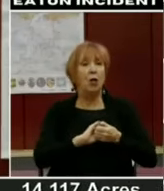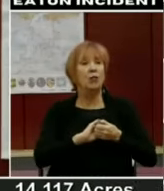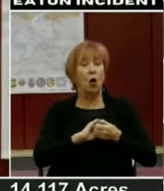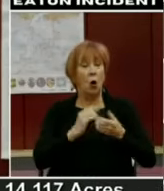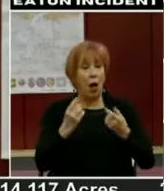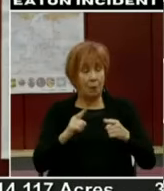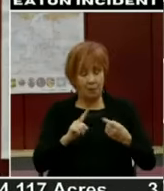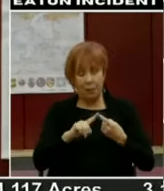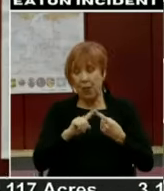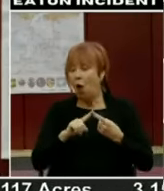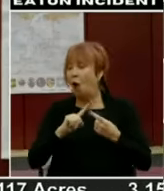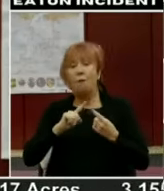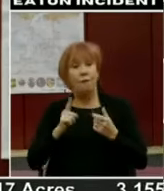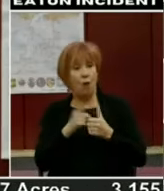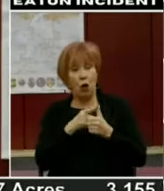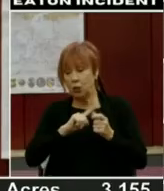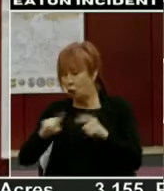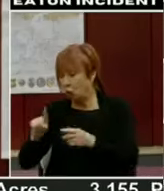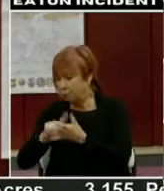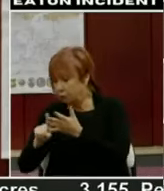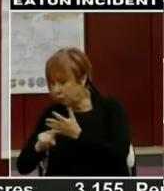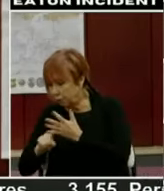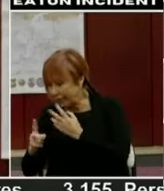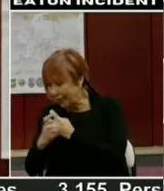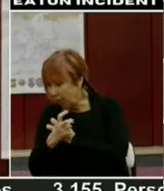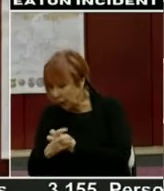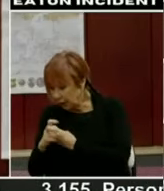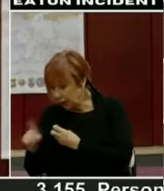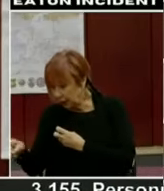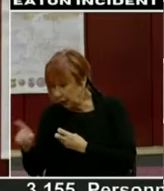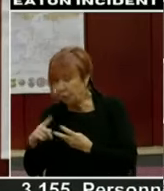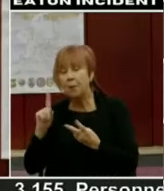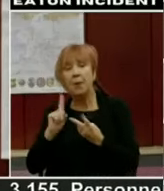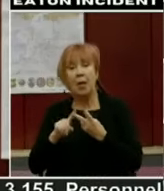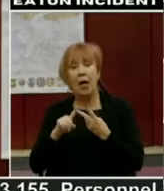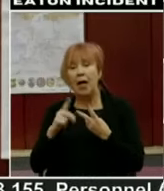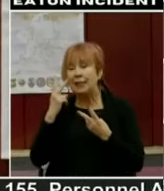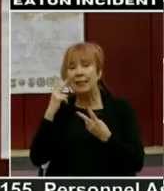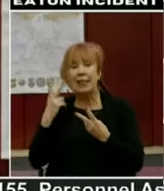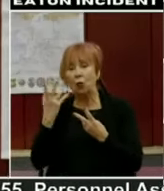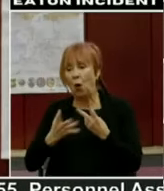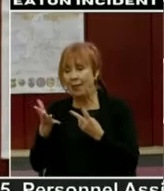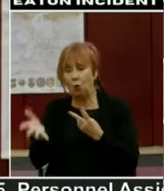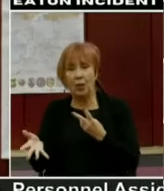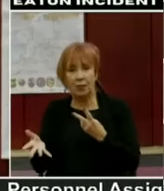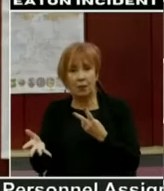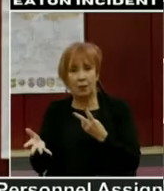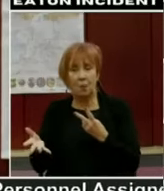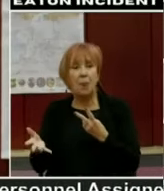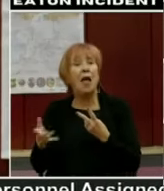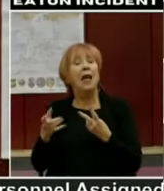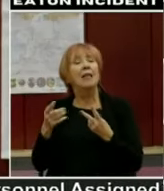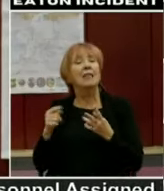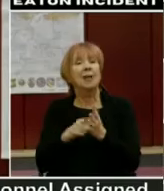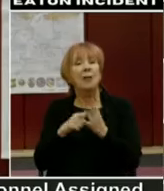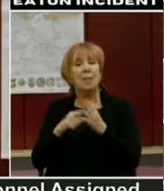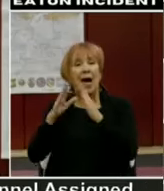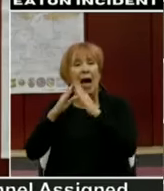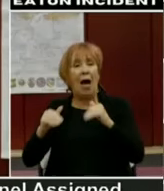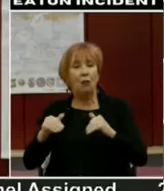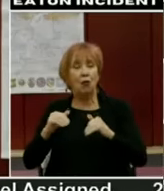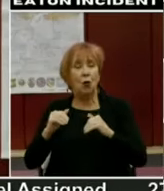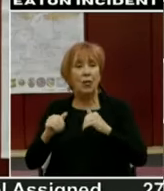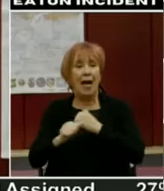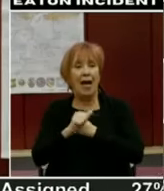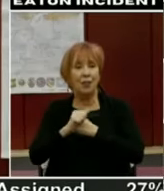for toxics, check to see that there are no household hazardous waste there, remove those household hazardous waste in